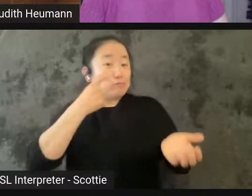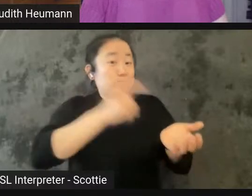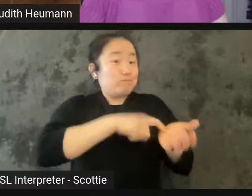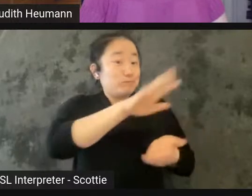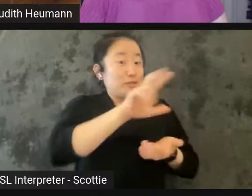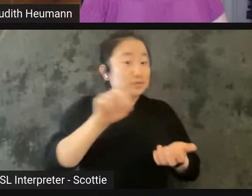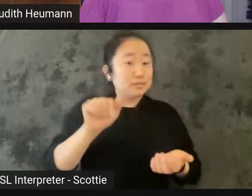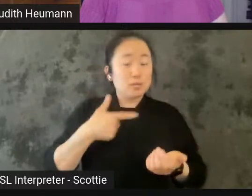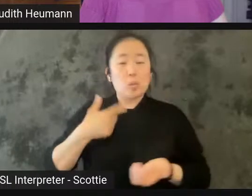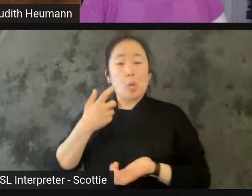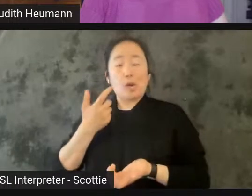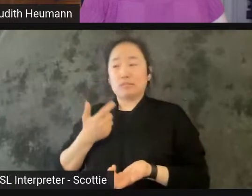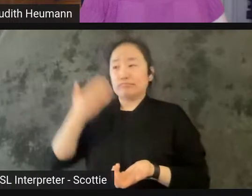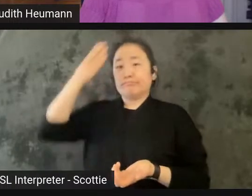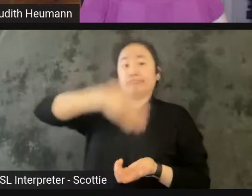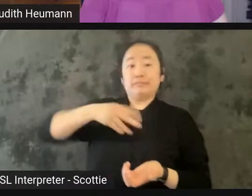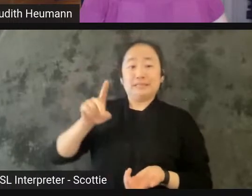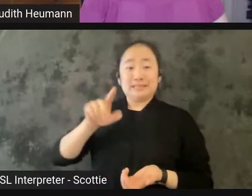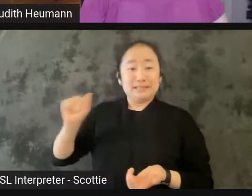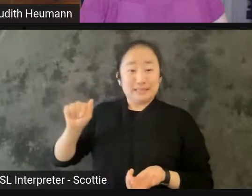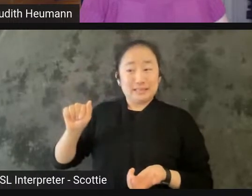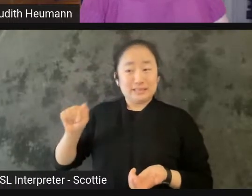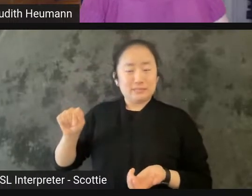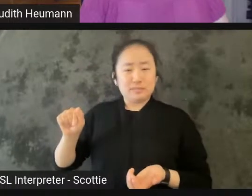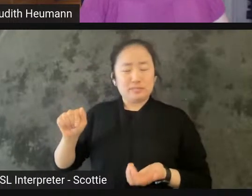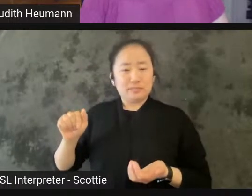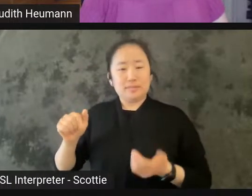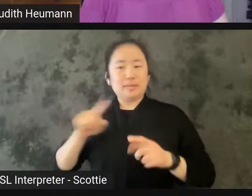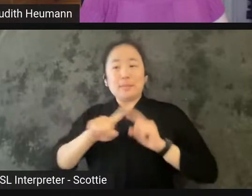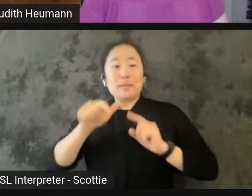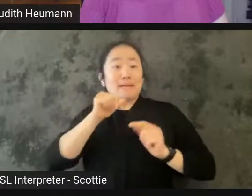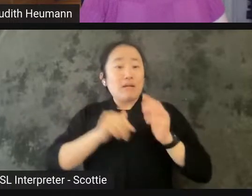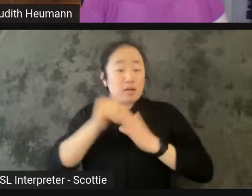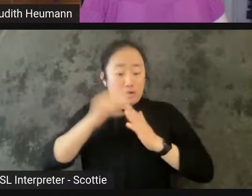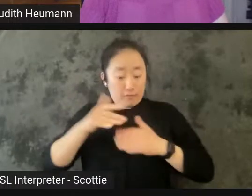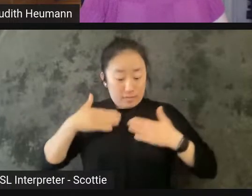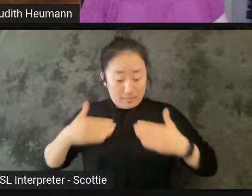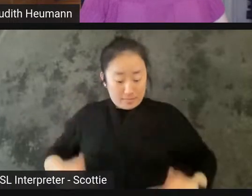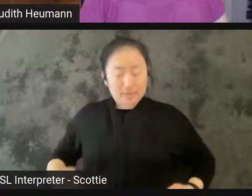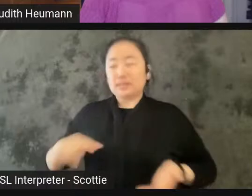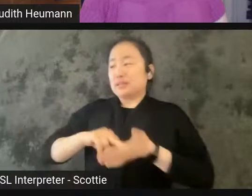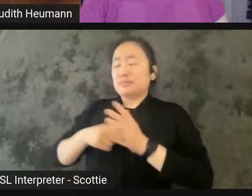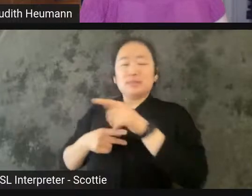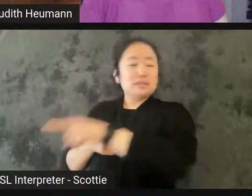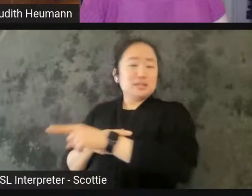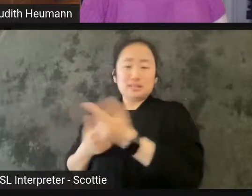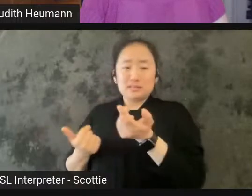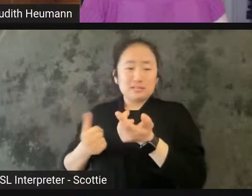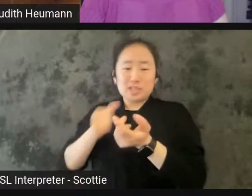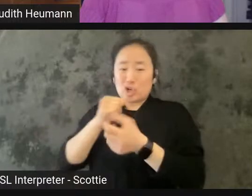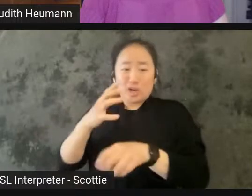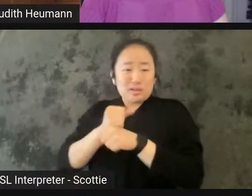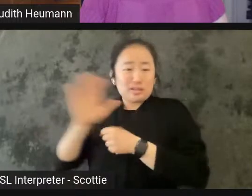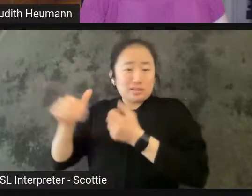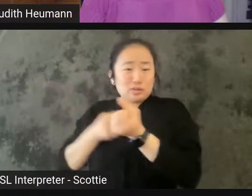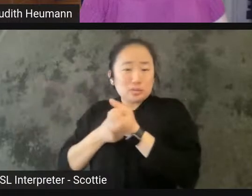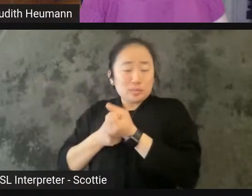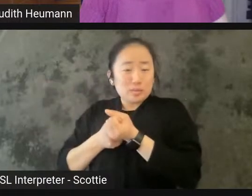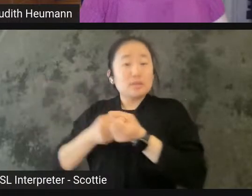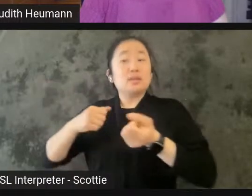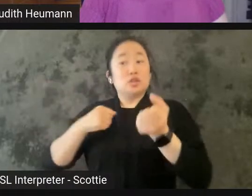frequently not getting the support services that they need, which also may include basic health care. So